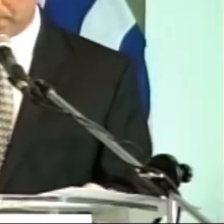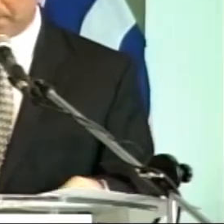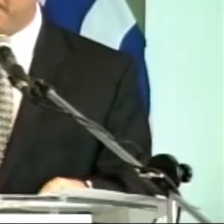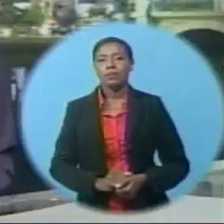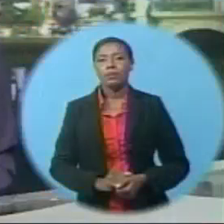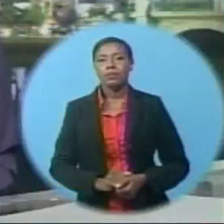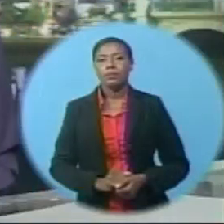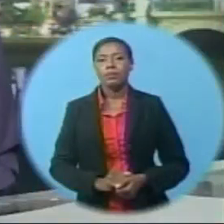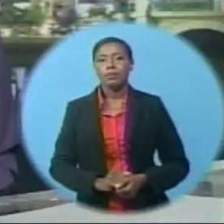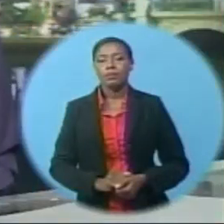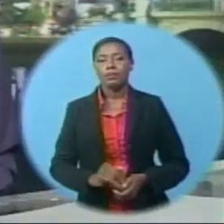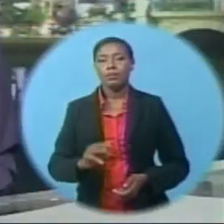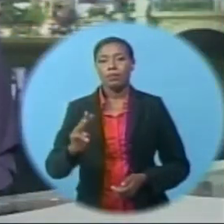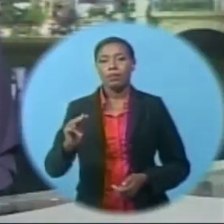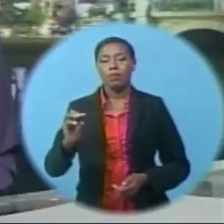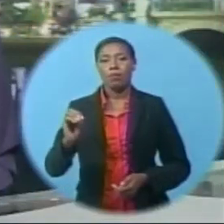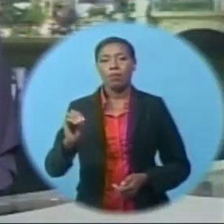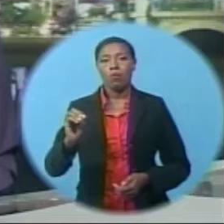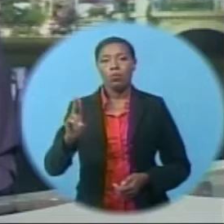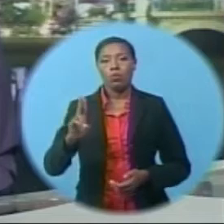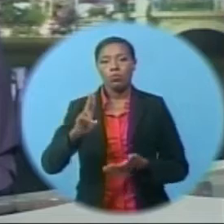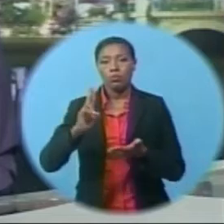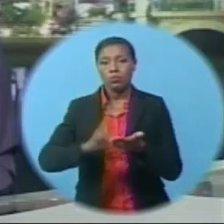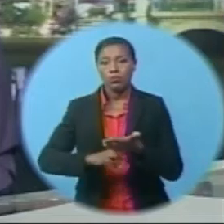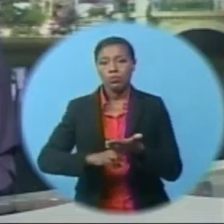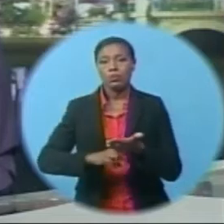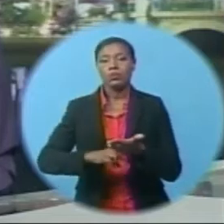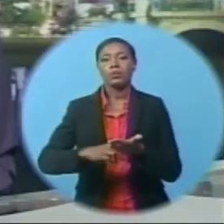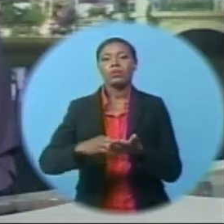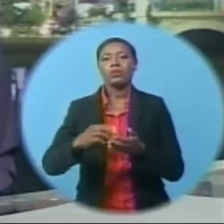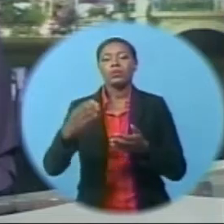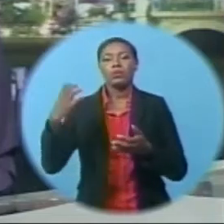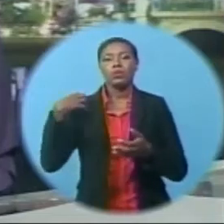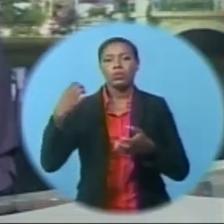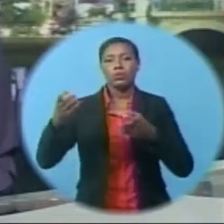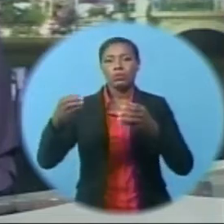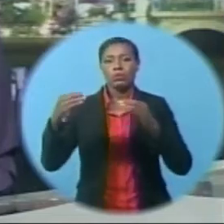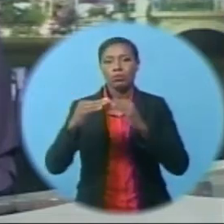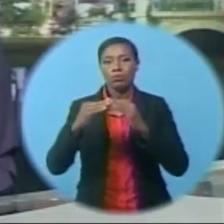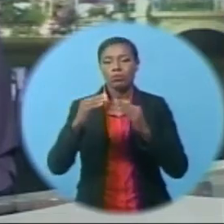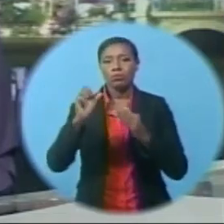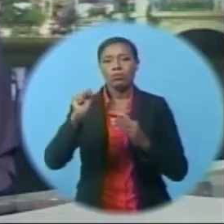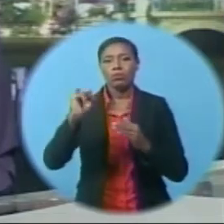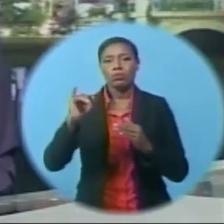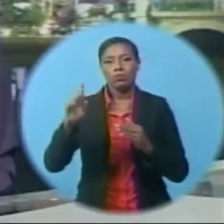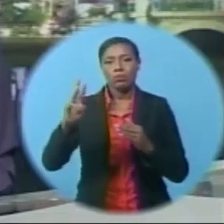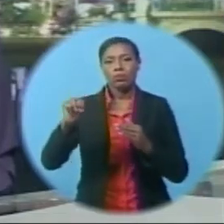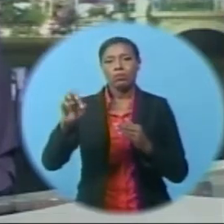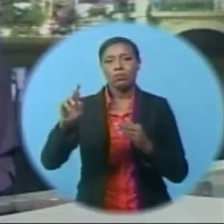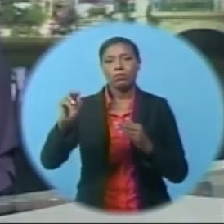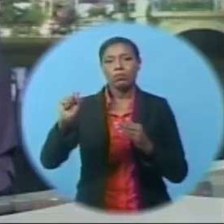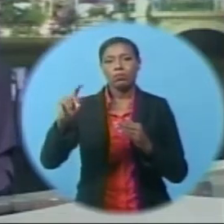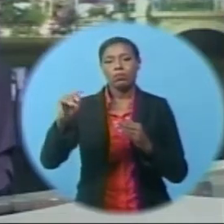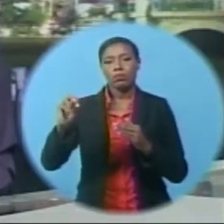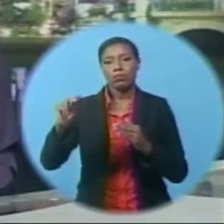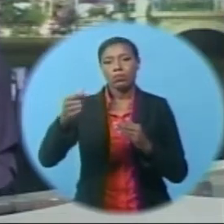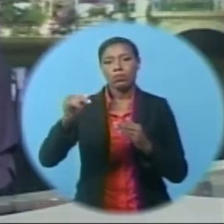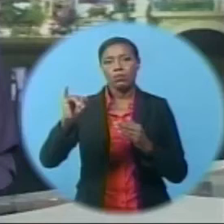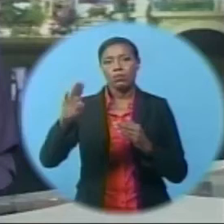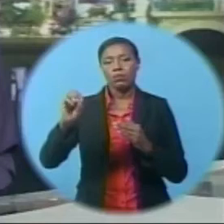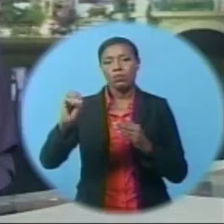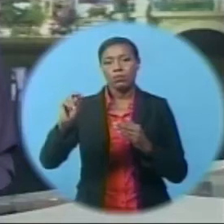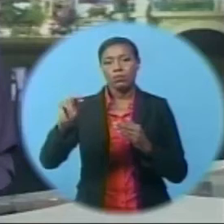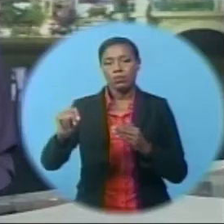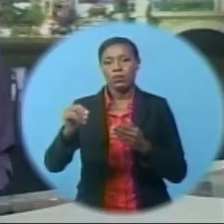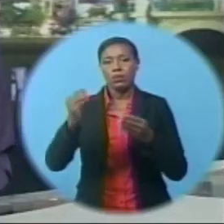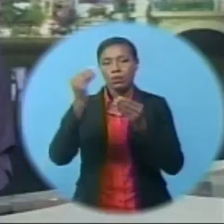Registrar. While commending the signing of the MOU, Chief Justice Sir Marston Gibson reminded the university to do